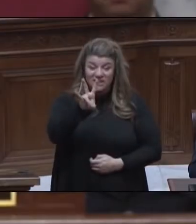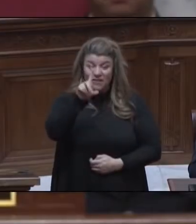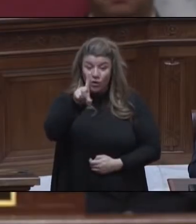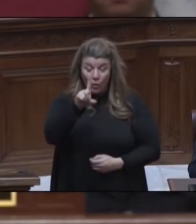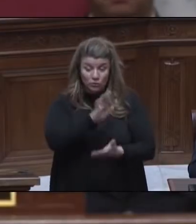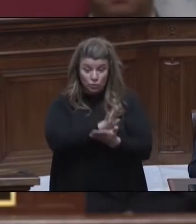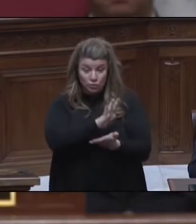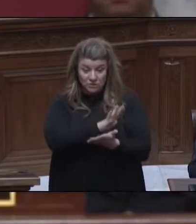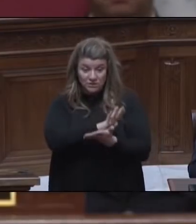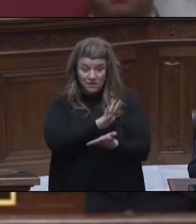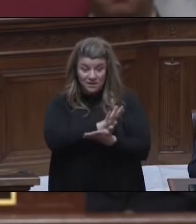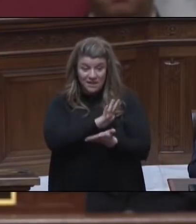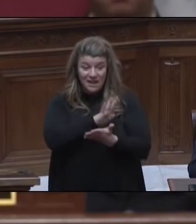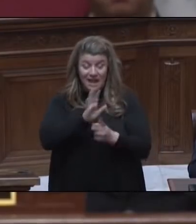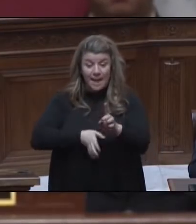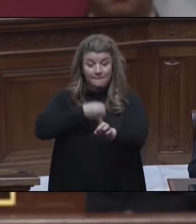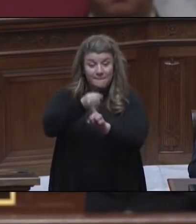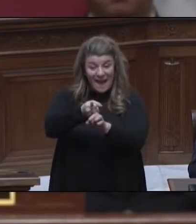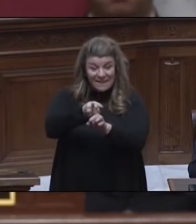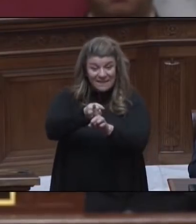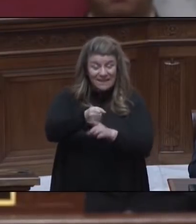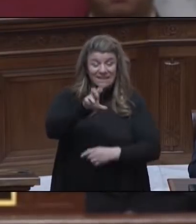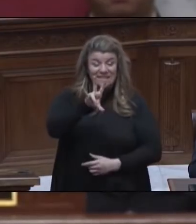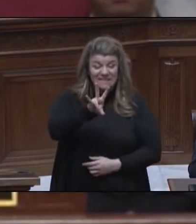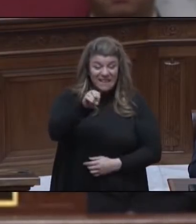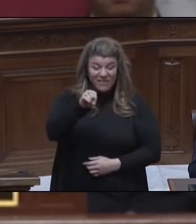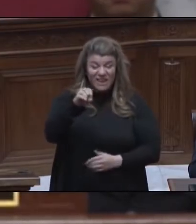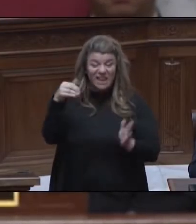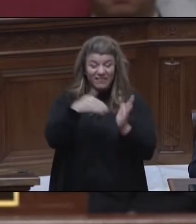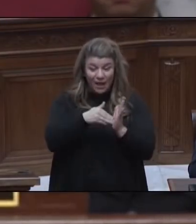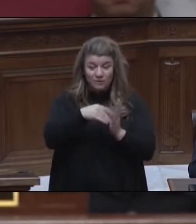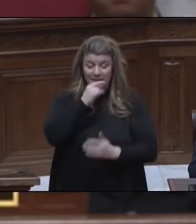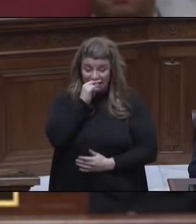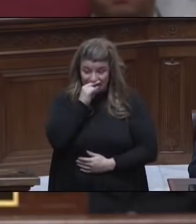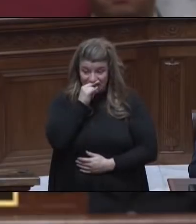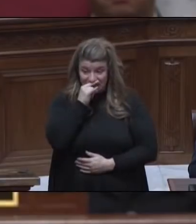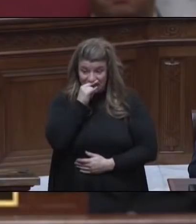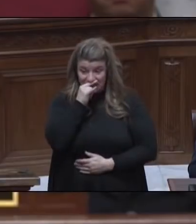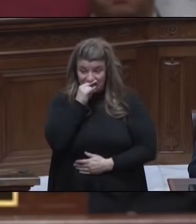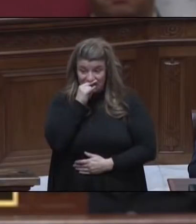171 schools impacting 70,000 kids.